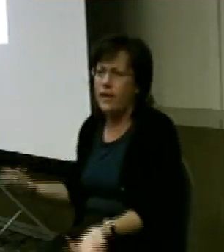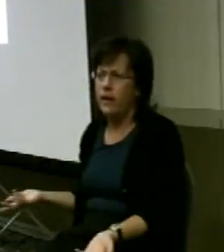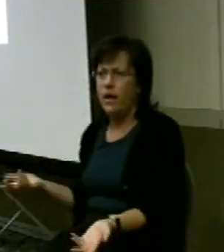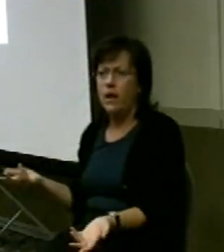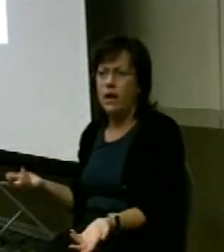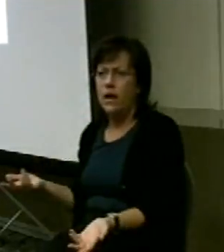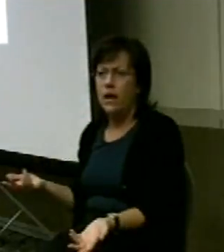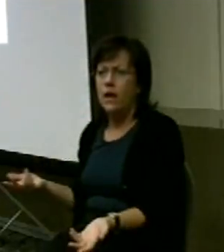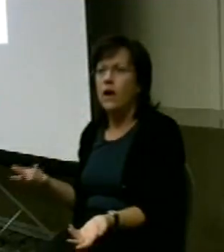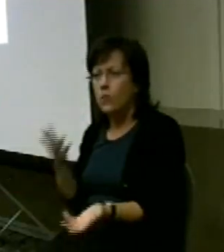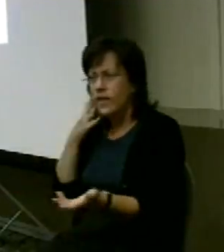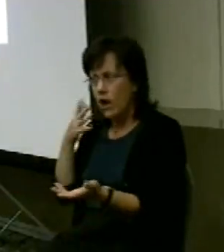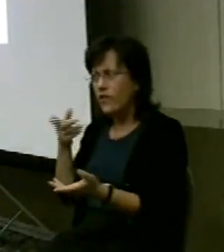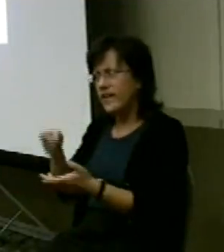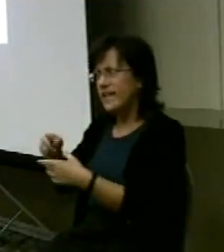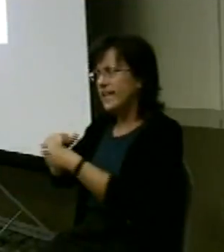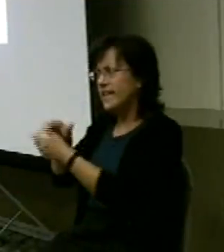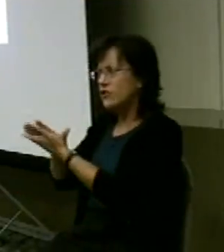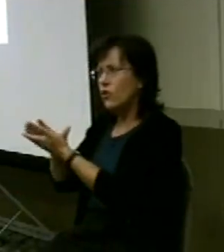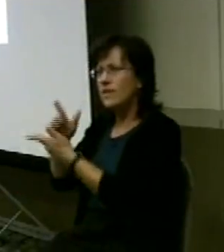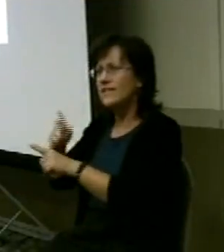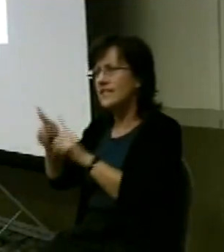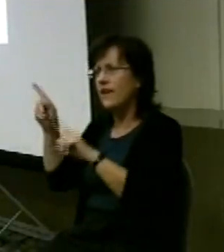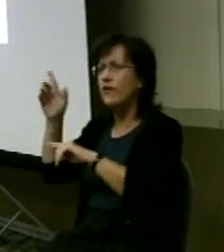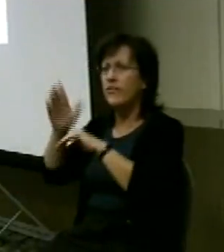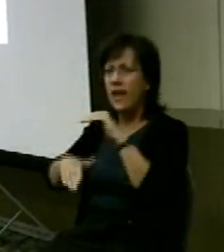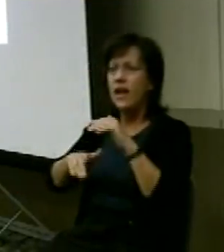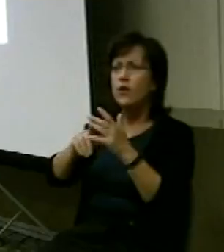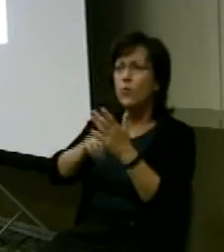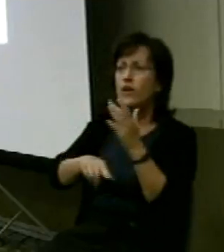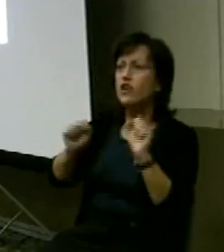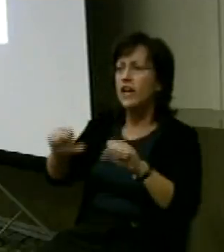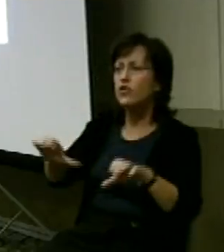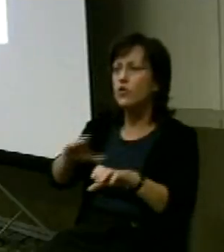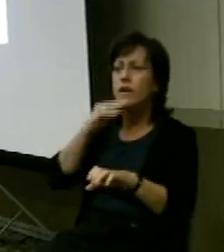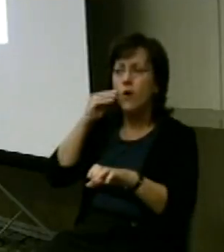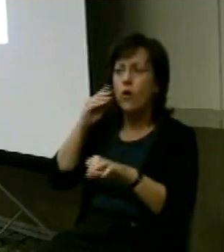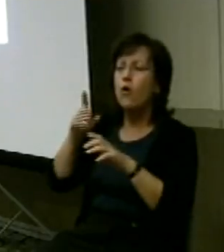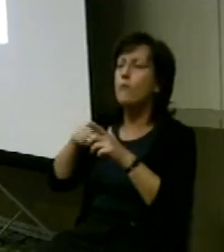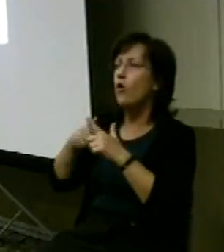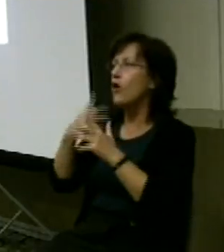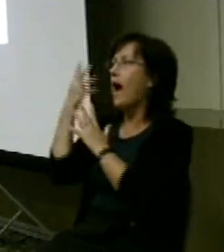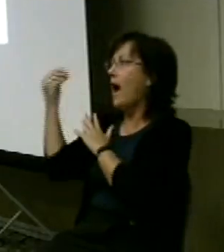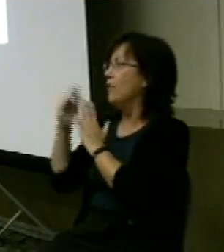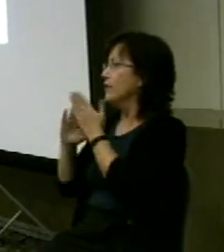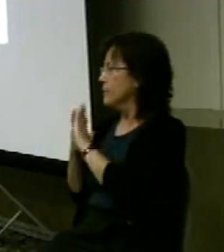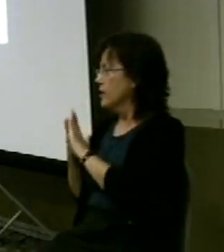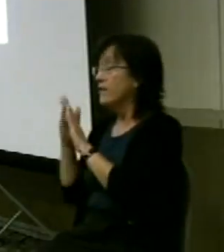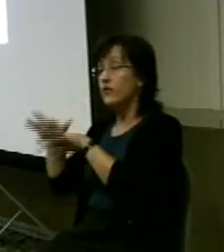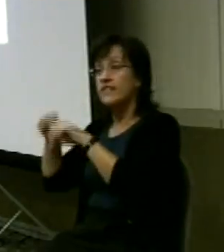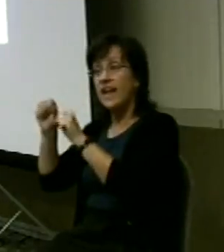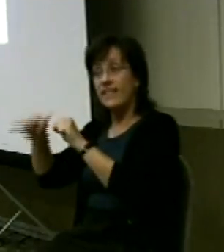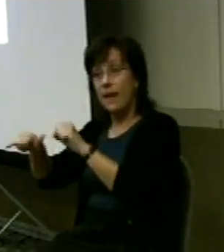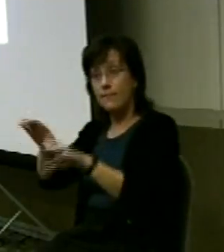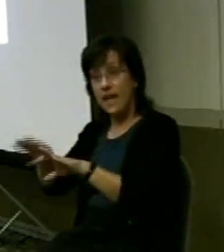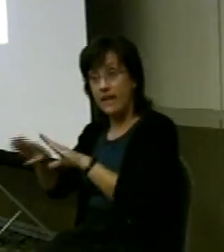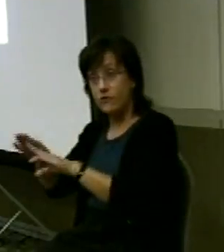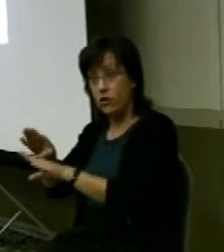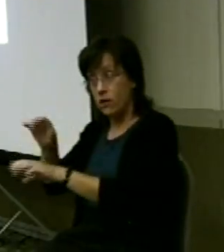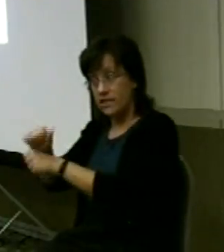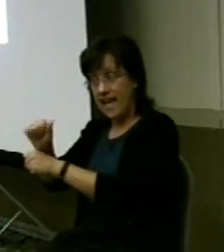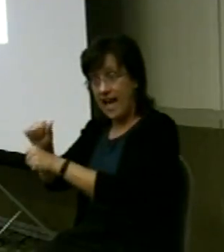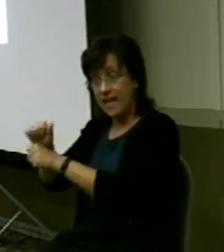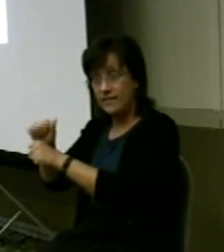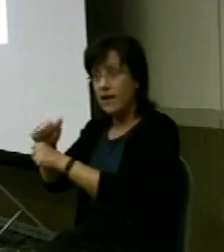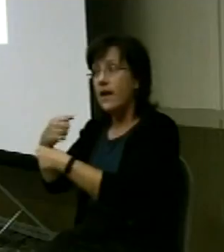that we know that they need at school, because they're different from the ones they have at home or in the community. So if you take this behavioral task and you make it academic,